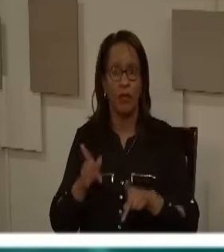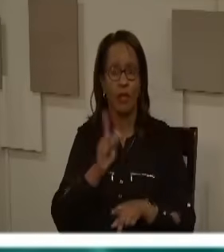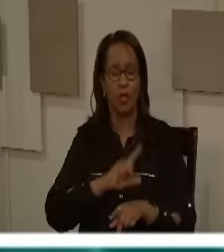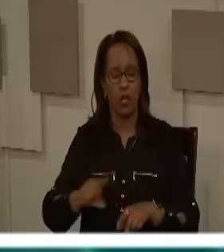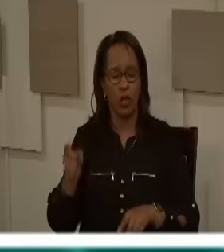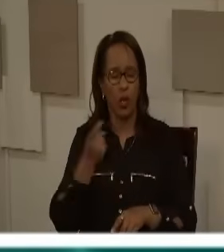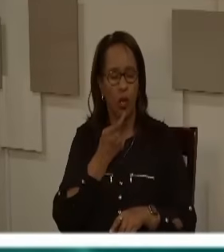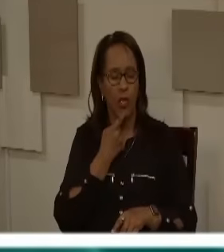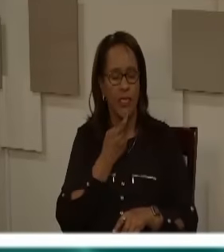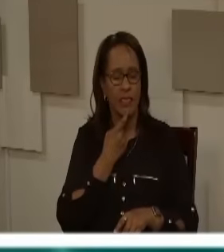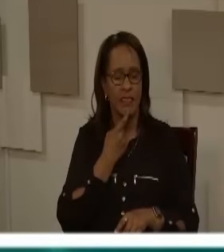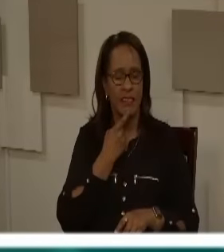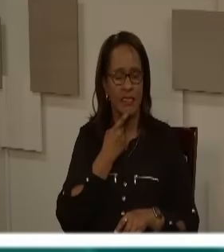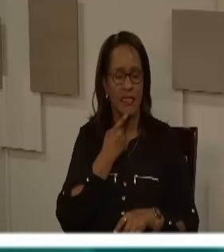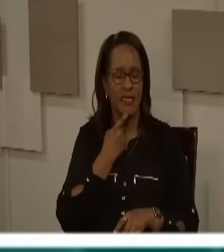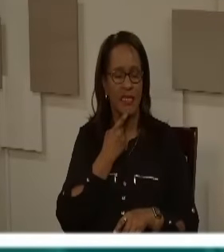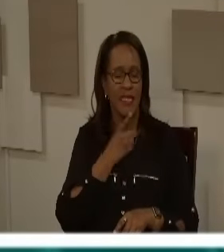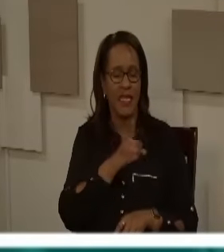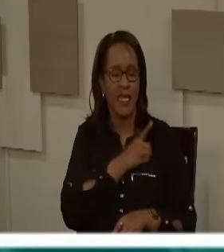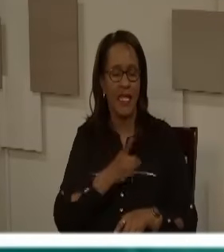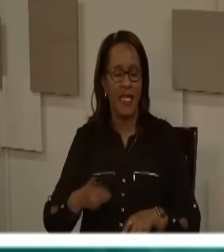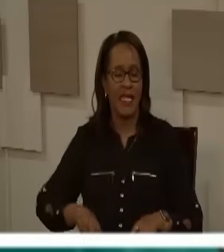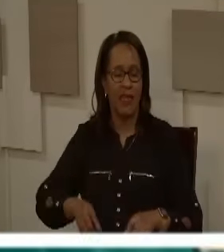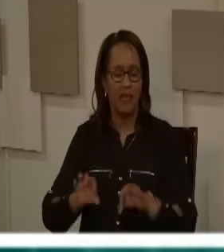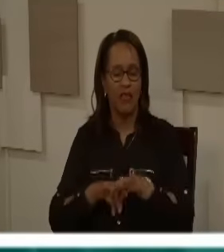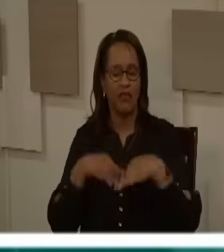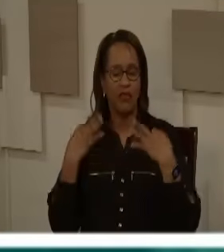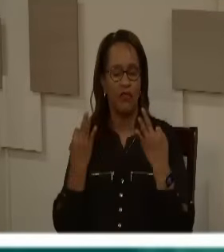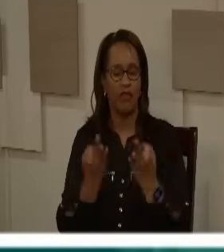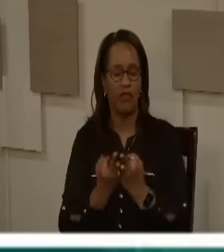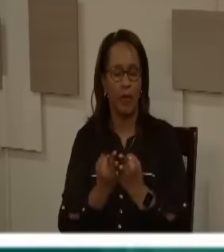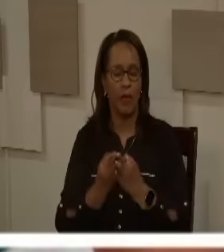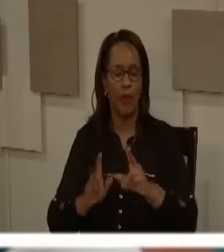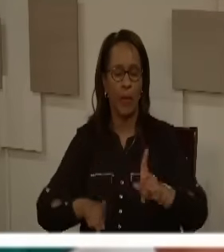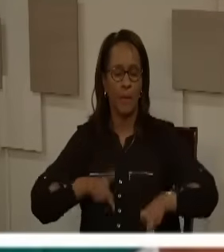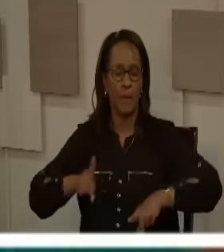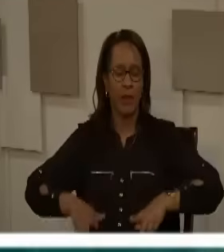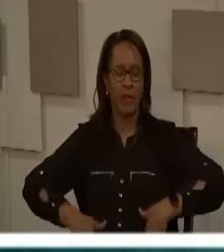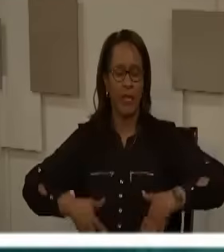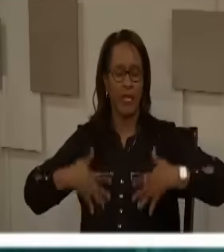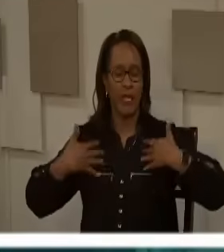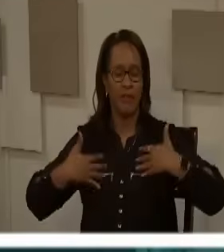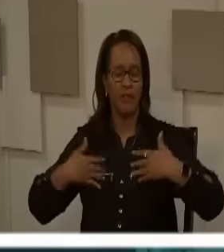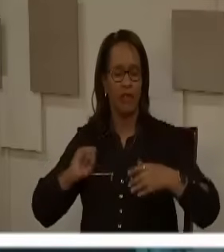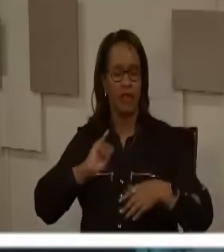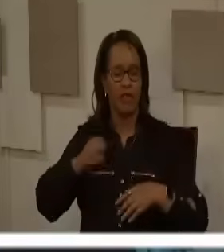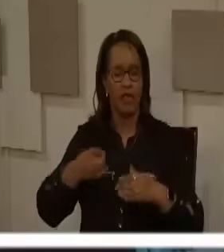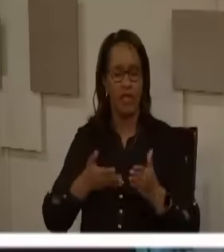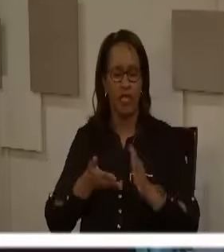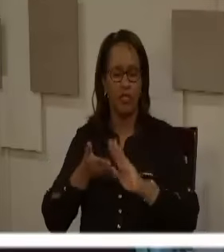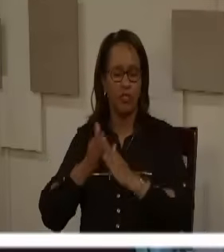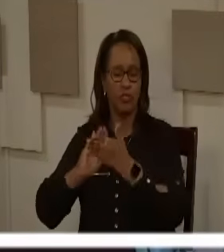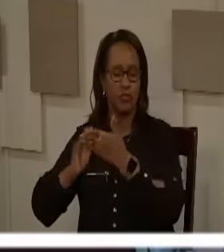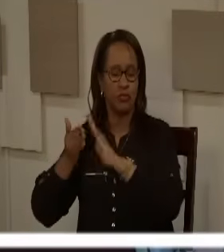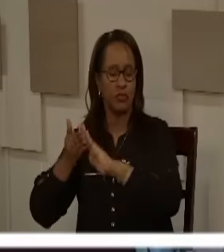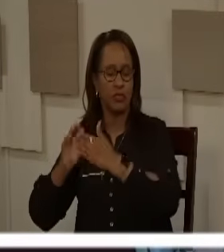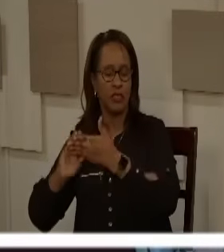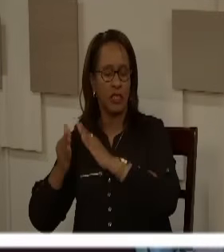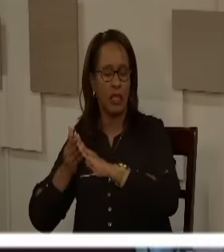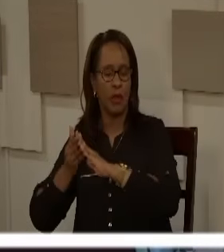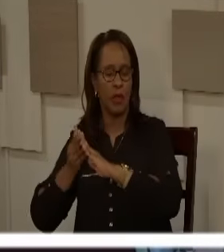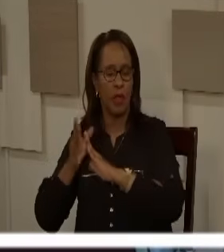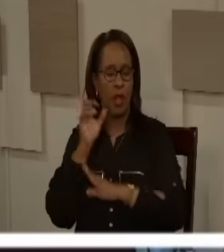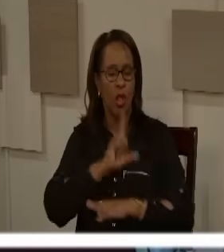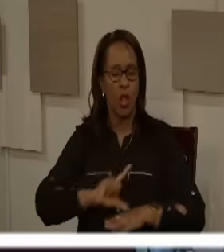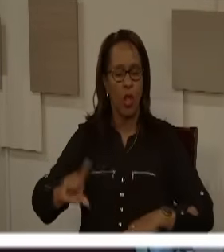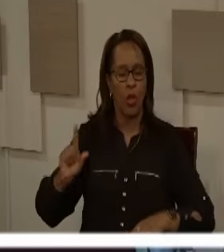will pour out a spirit of kindness and prayer. A spirit of? Kindness and prayer. How